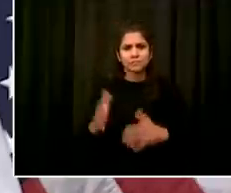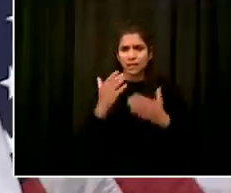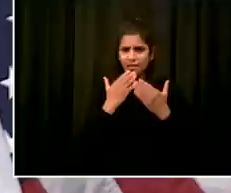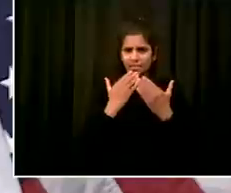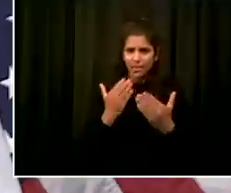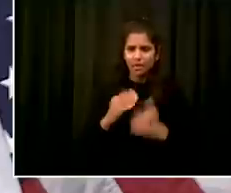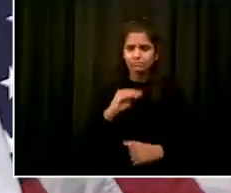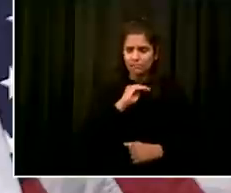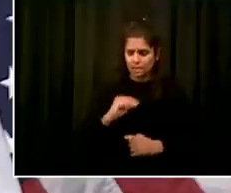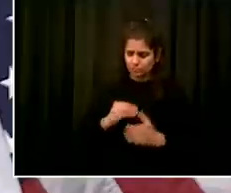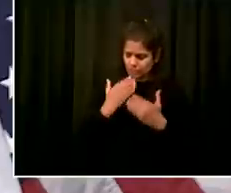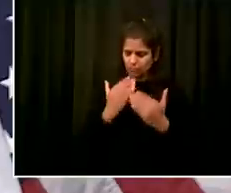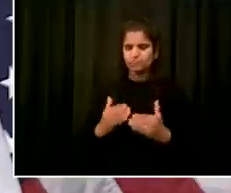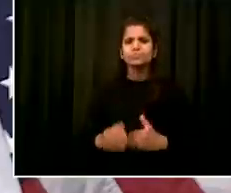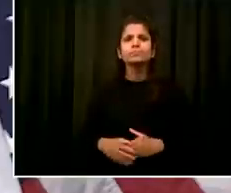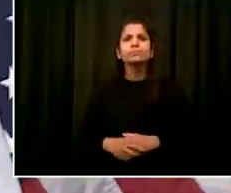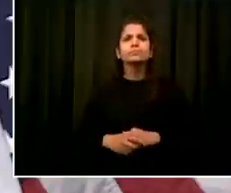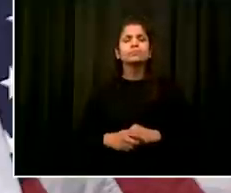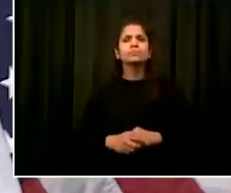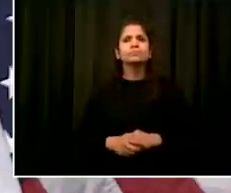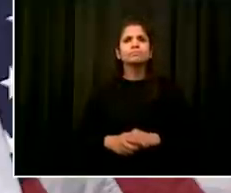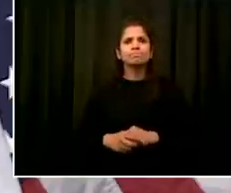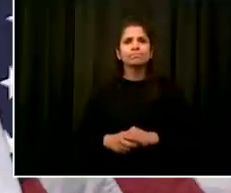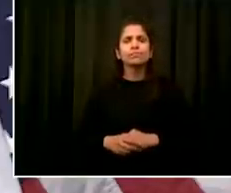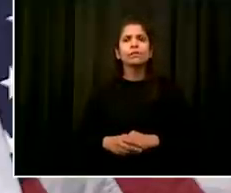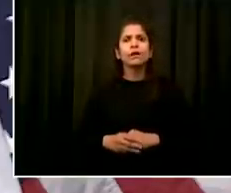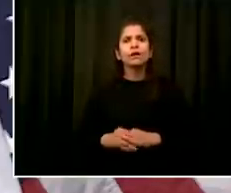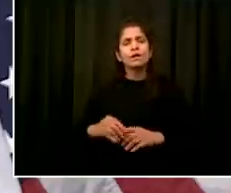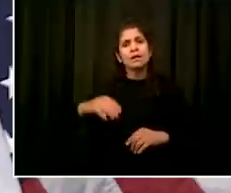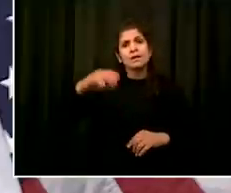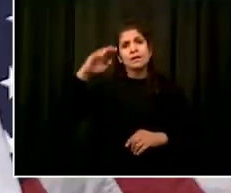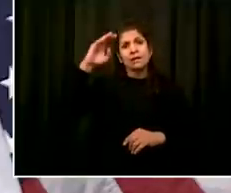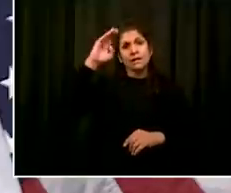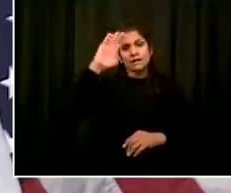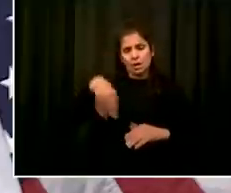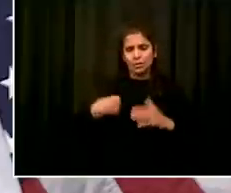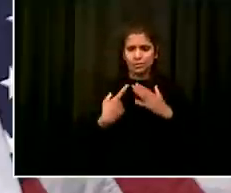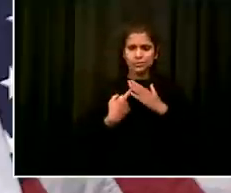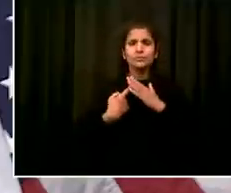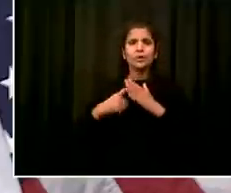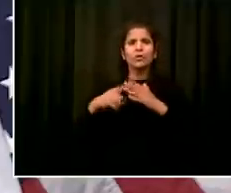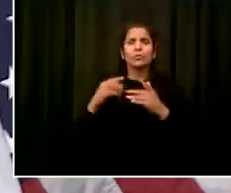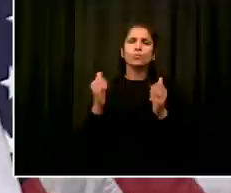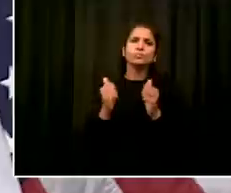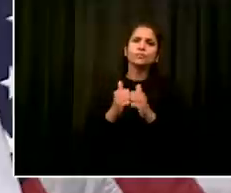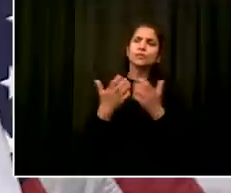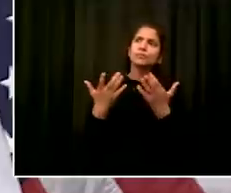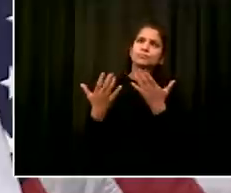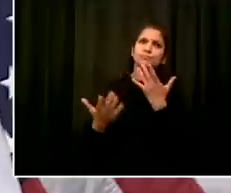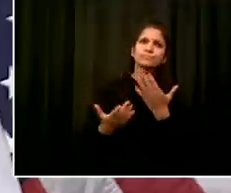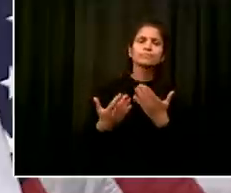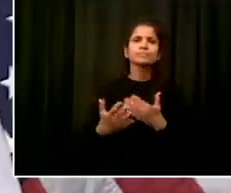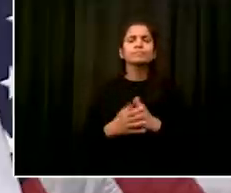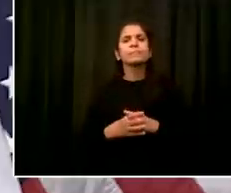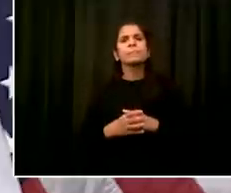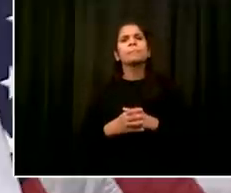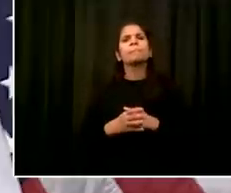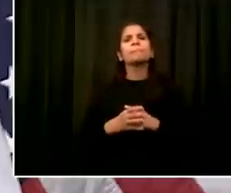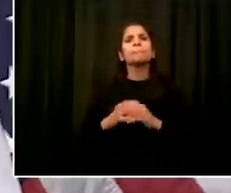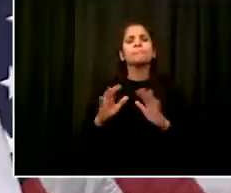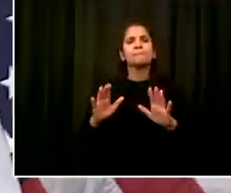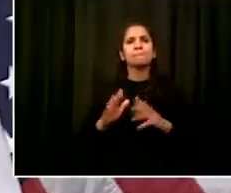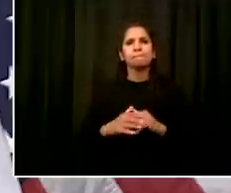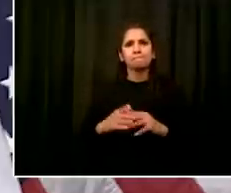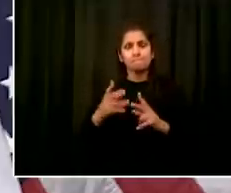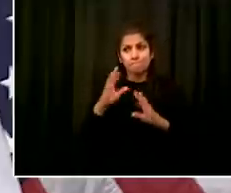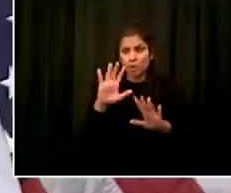I'm going to just start with a little remembrance that it's interesting. Commissioner Shea and I did not know